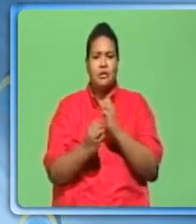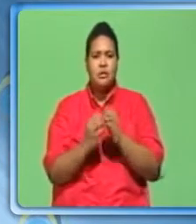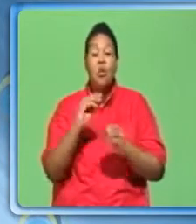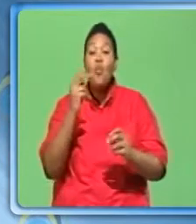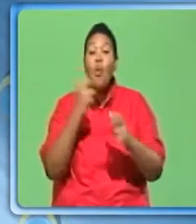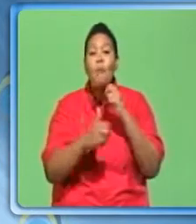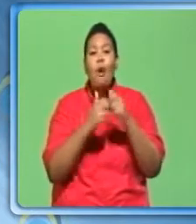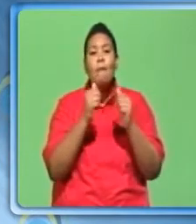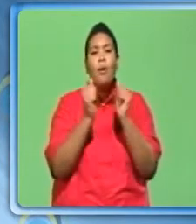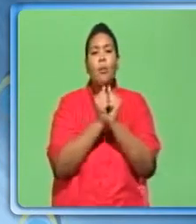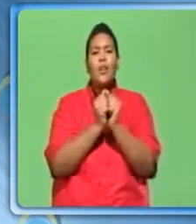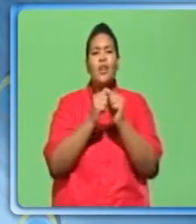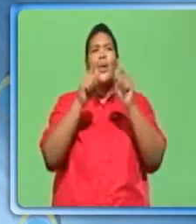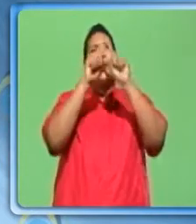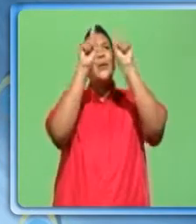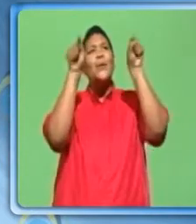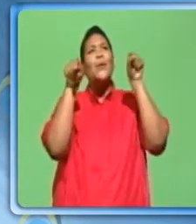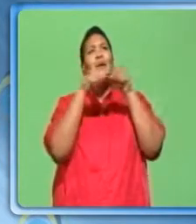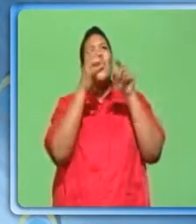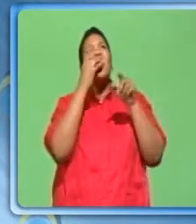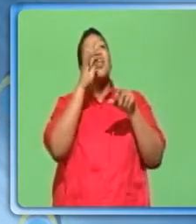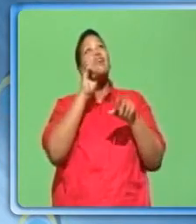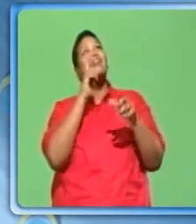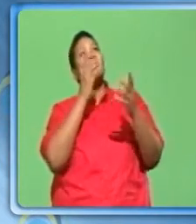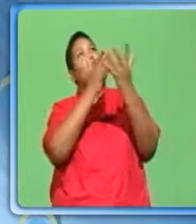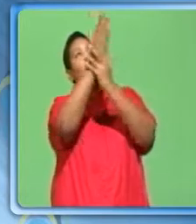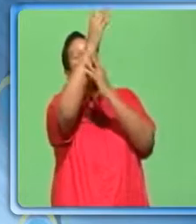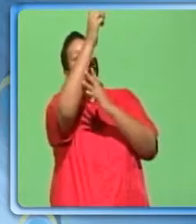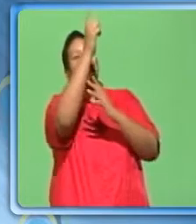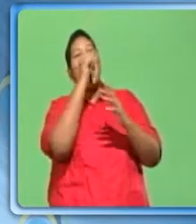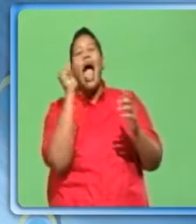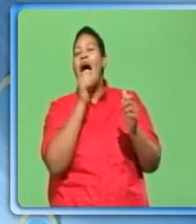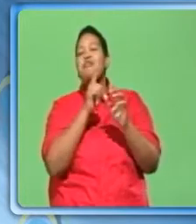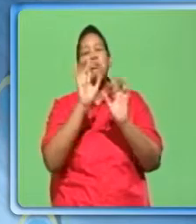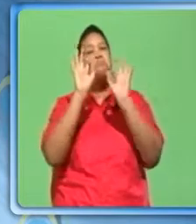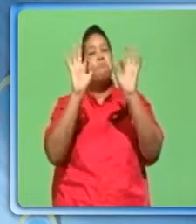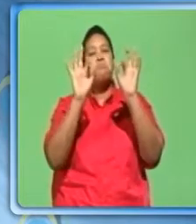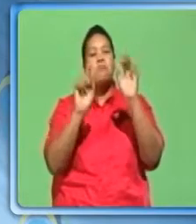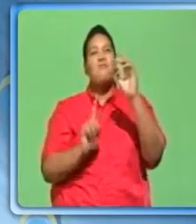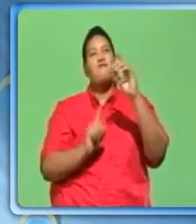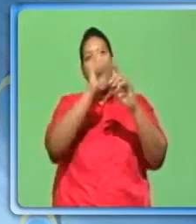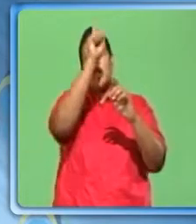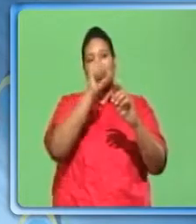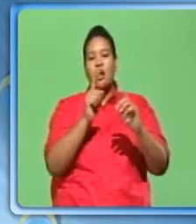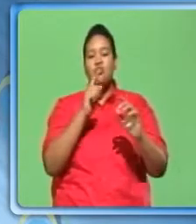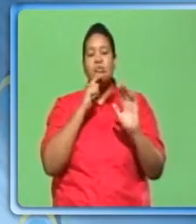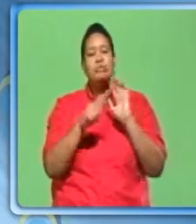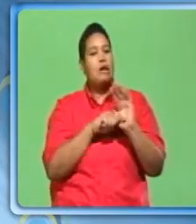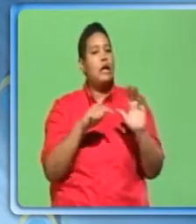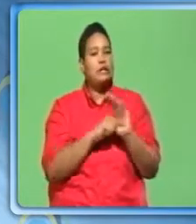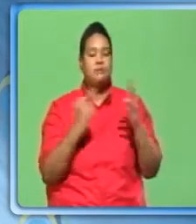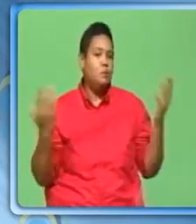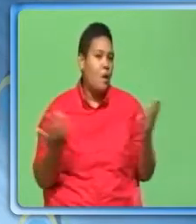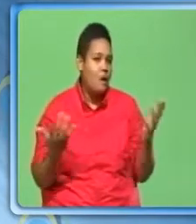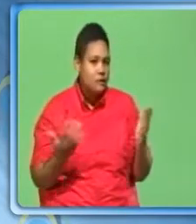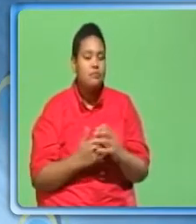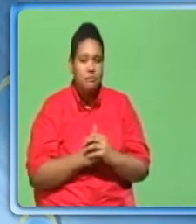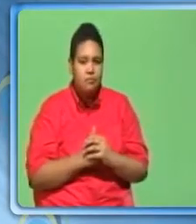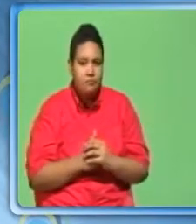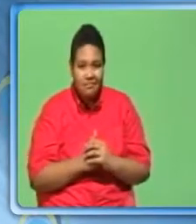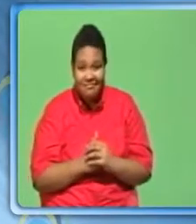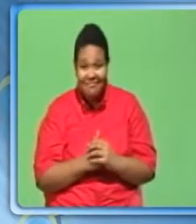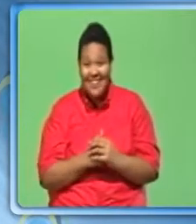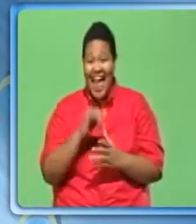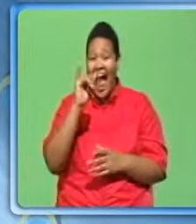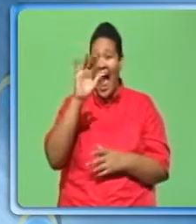slant skylight windows. Everything's almost vertical. Disadvantage of mansard roof. Ice